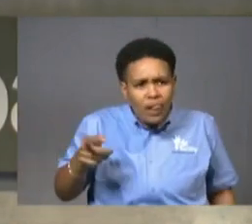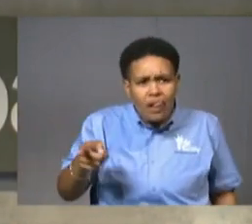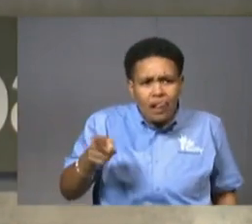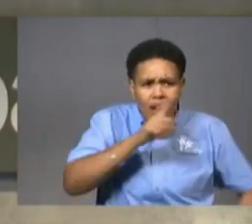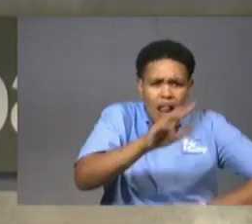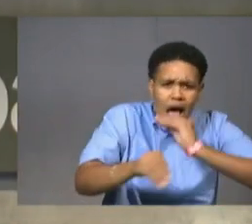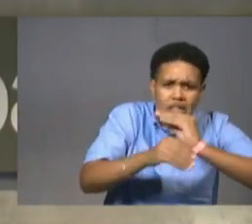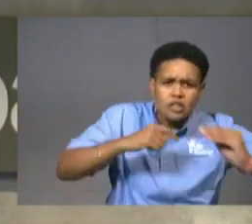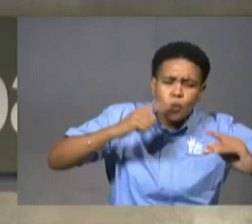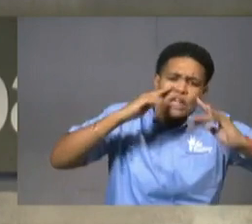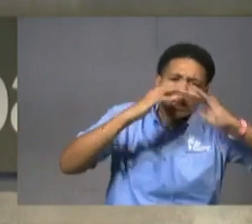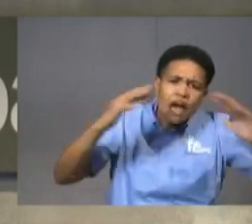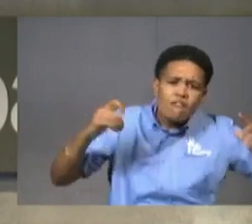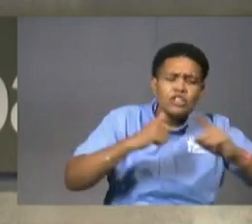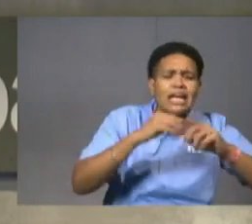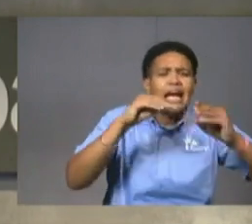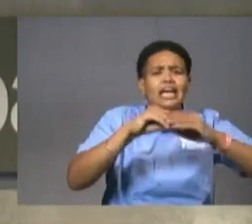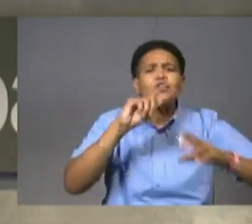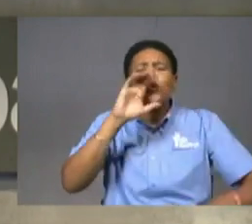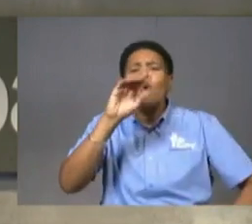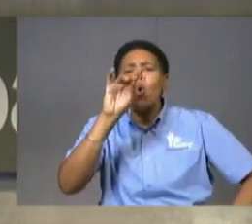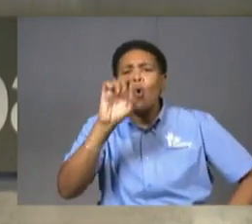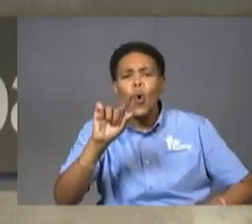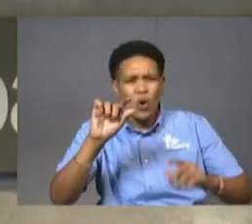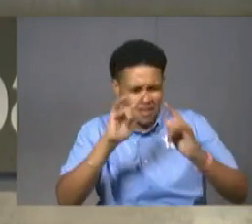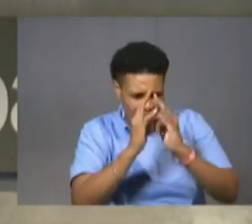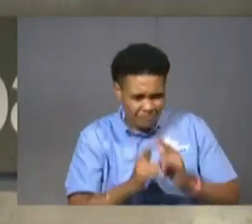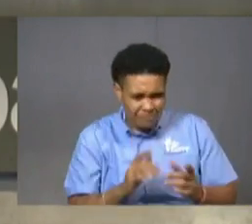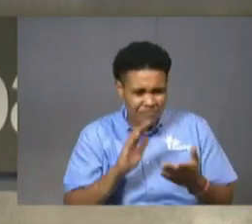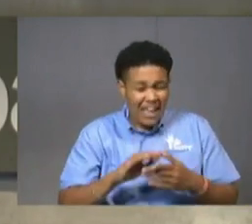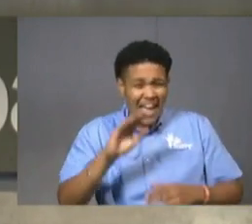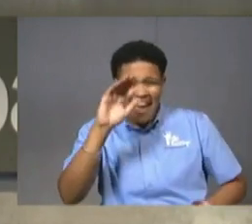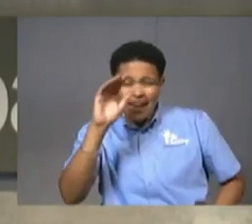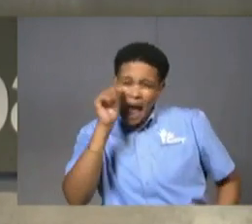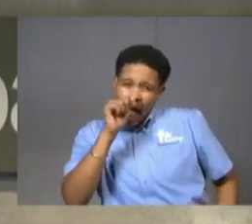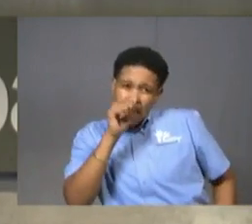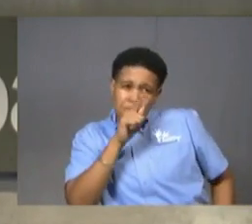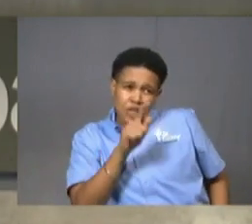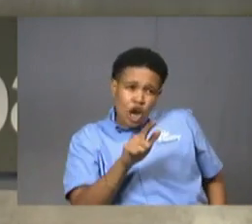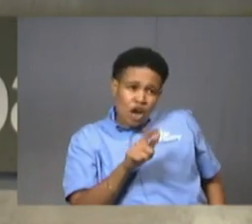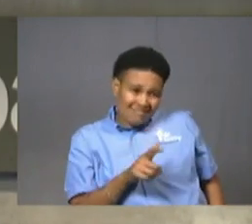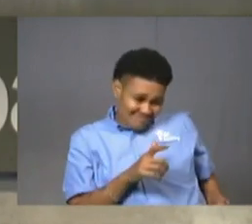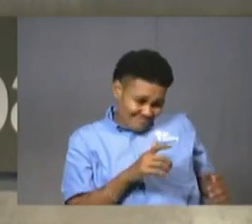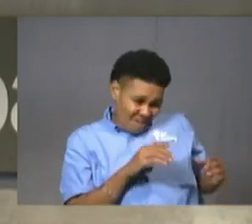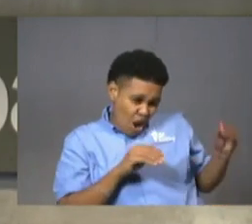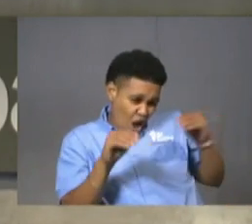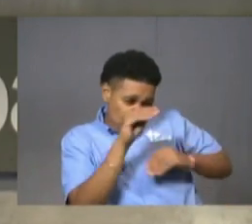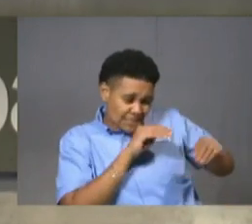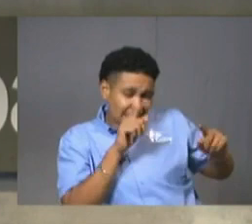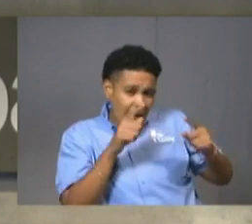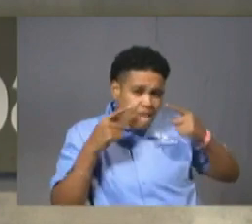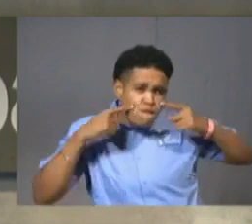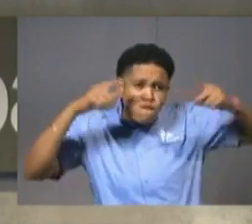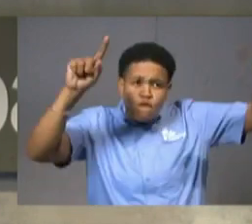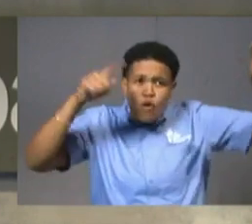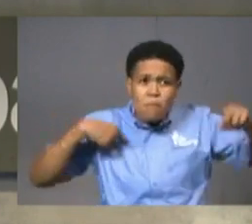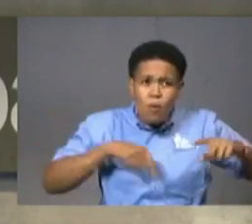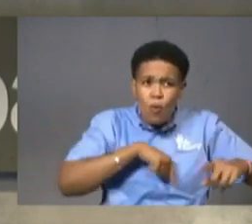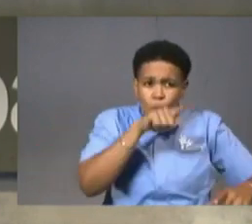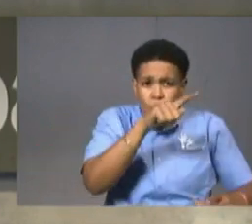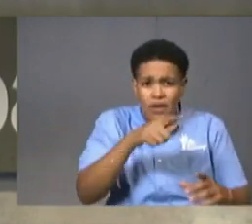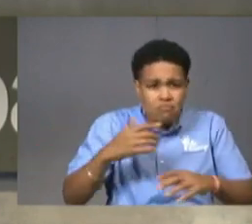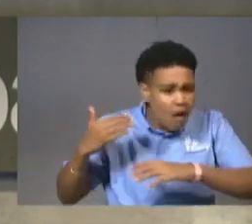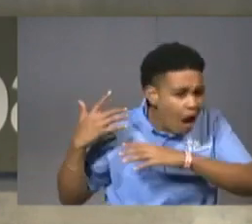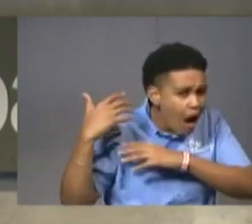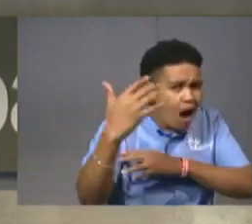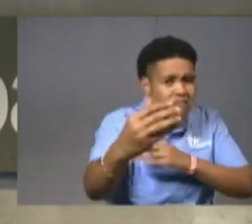also diversify into coding and animation, into logistics and fulfillment. We're at far advanced in the Cayman Special Economic